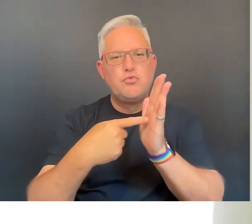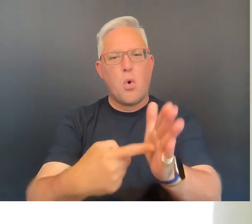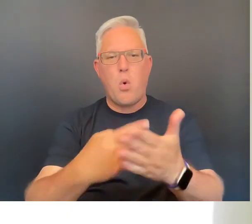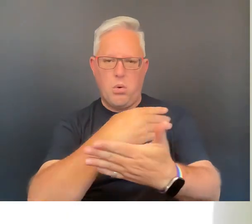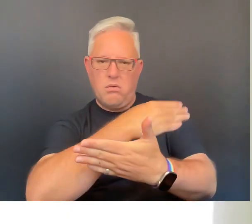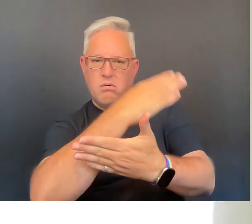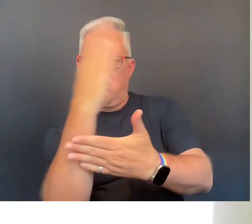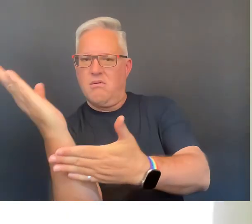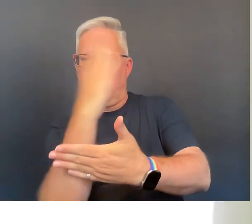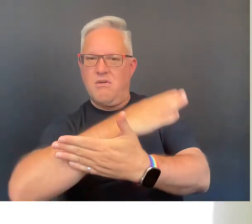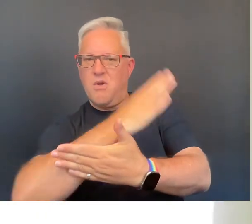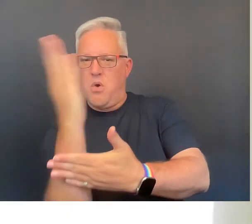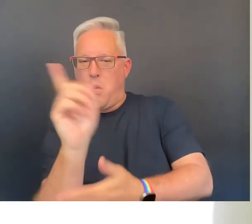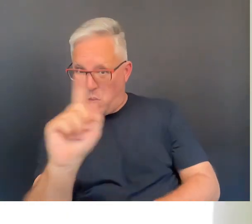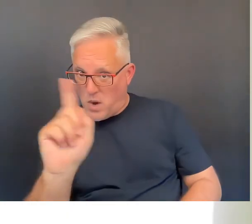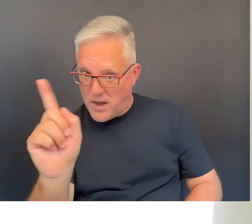going.